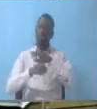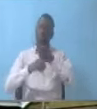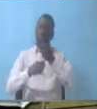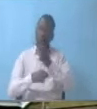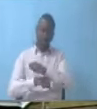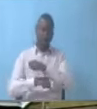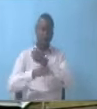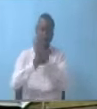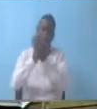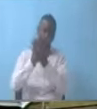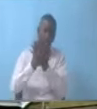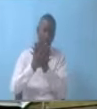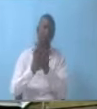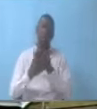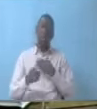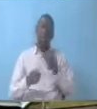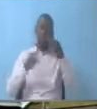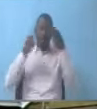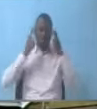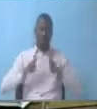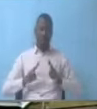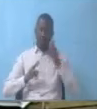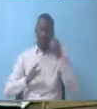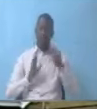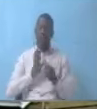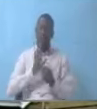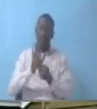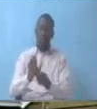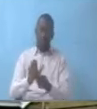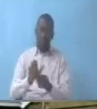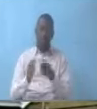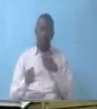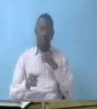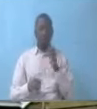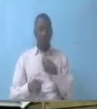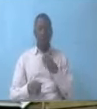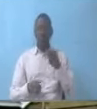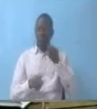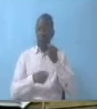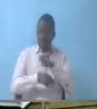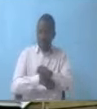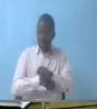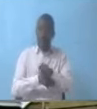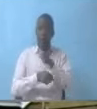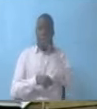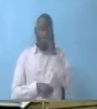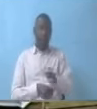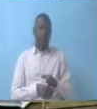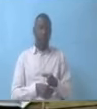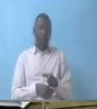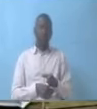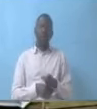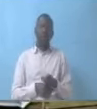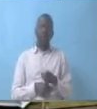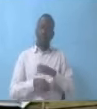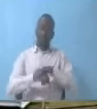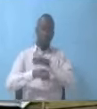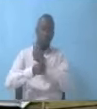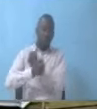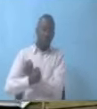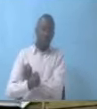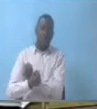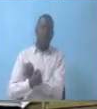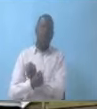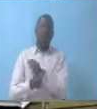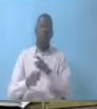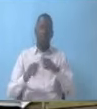which provide that you can convict sentence